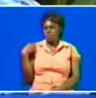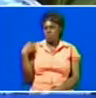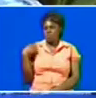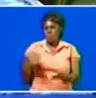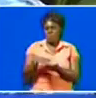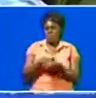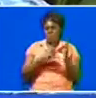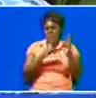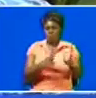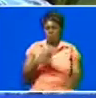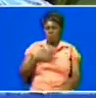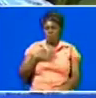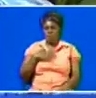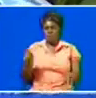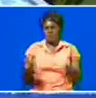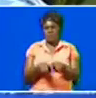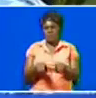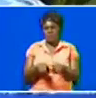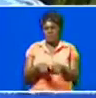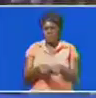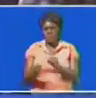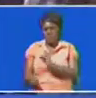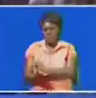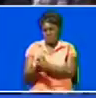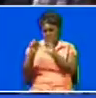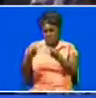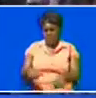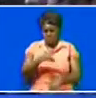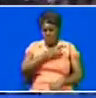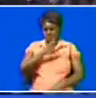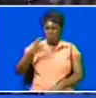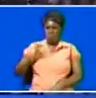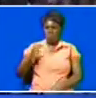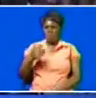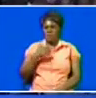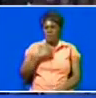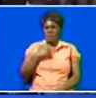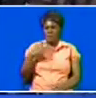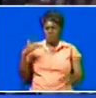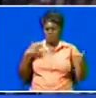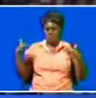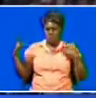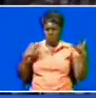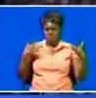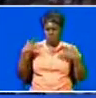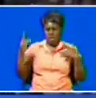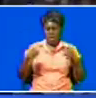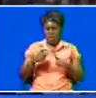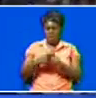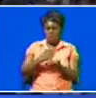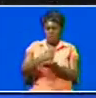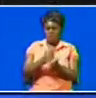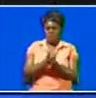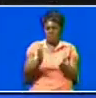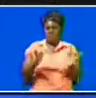Based on our reports as well, we will be able to advise. The committee has raised serious audit queries from the Auditor General's